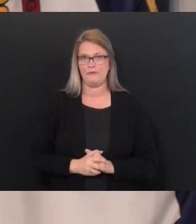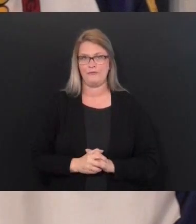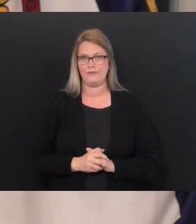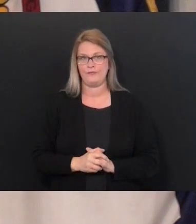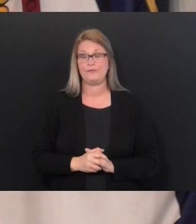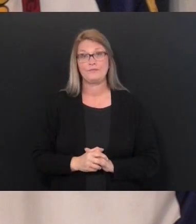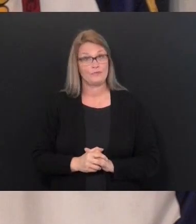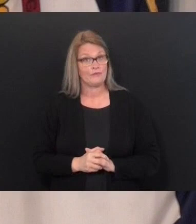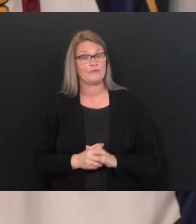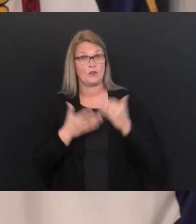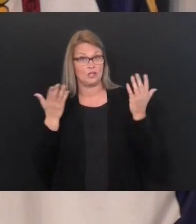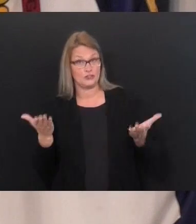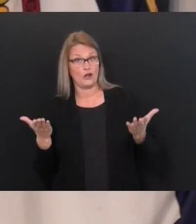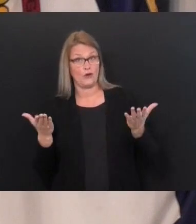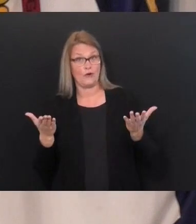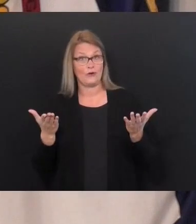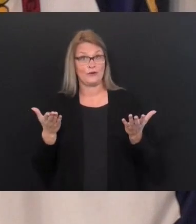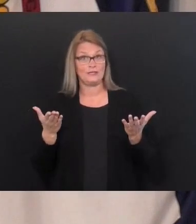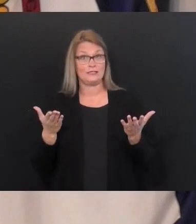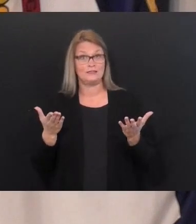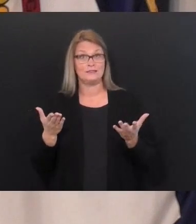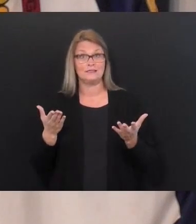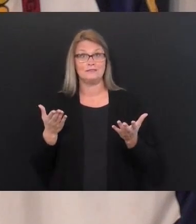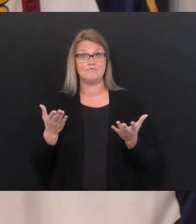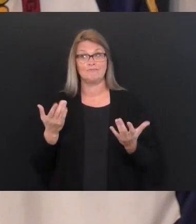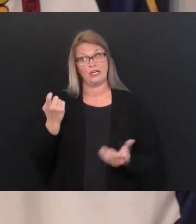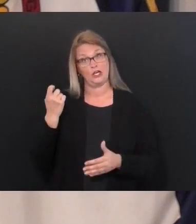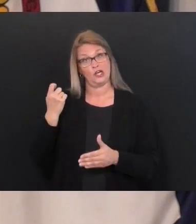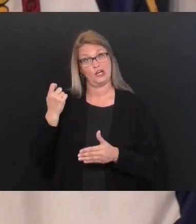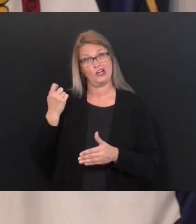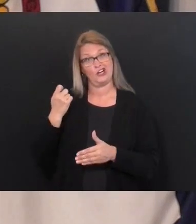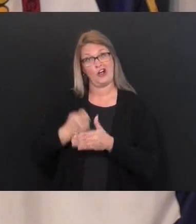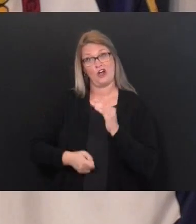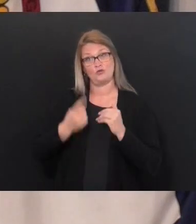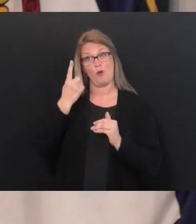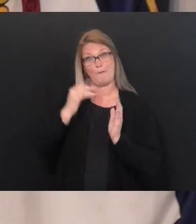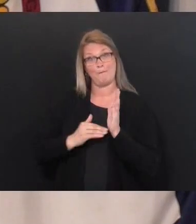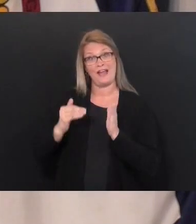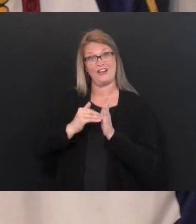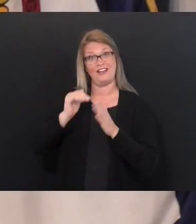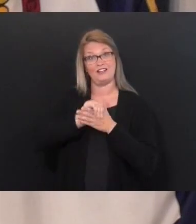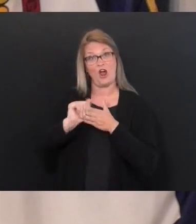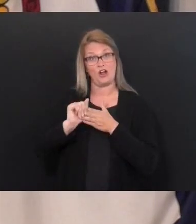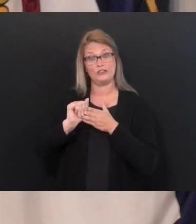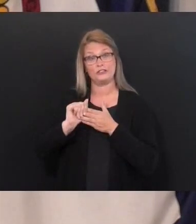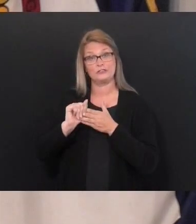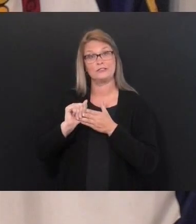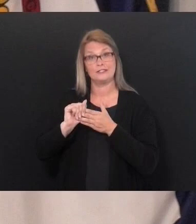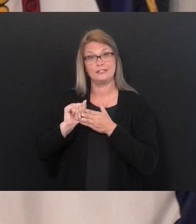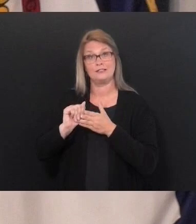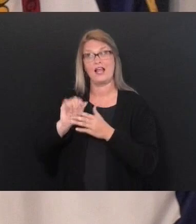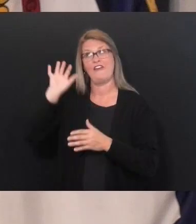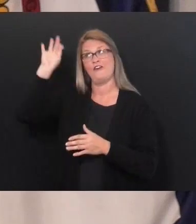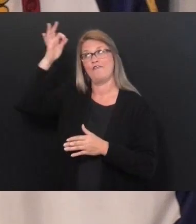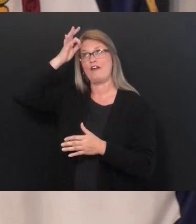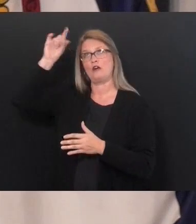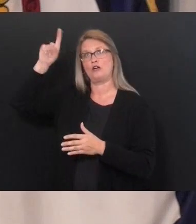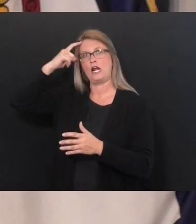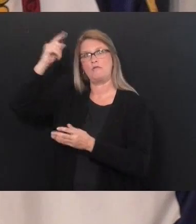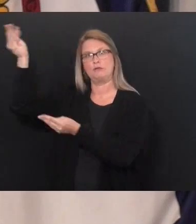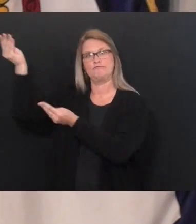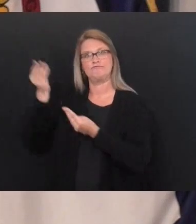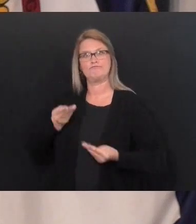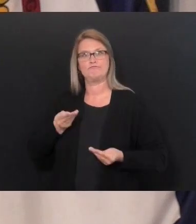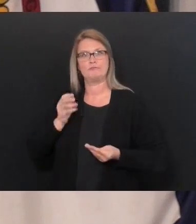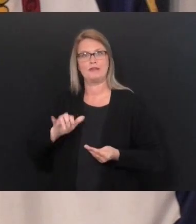So it costs $1 million. The $1 million is absolutely carried by the federal government,